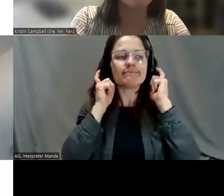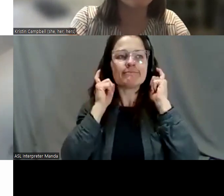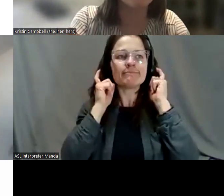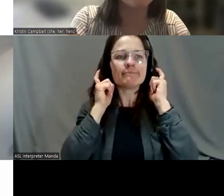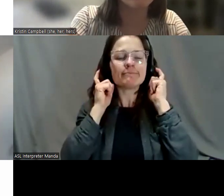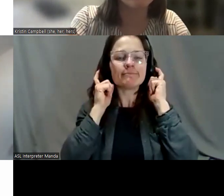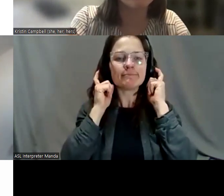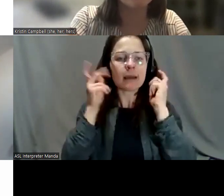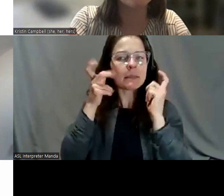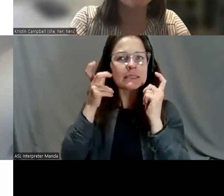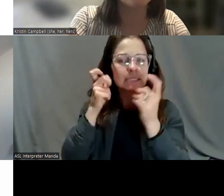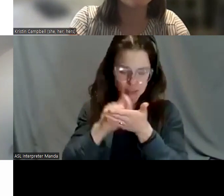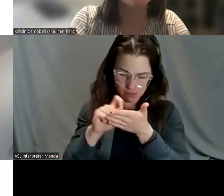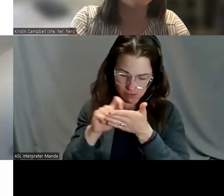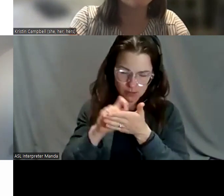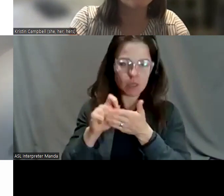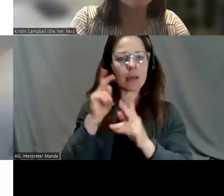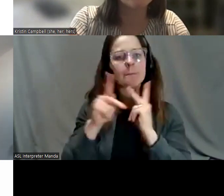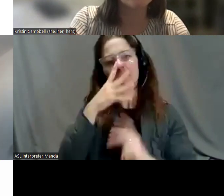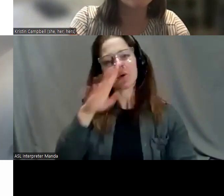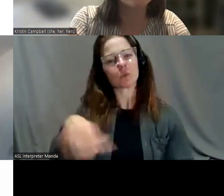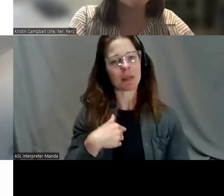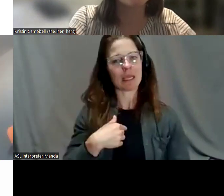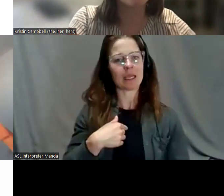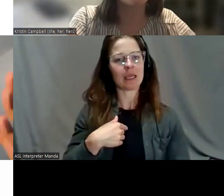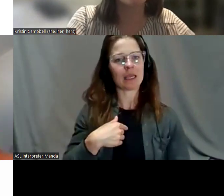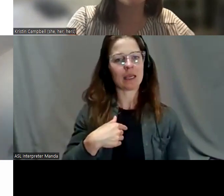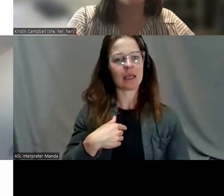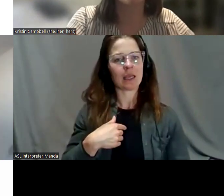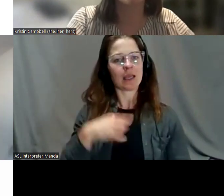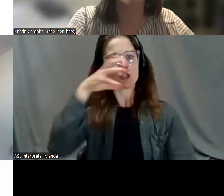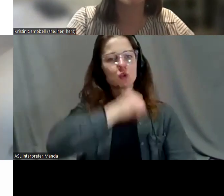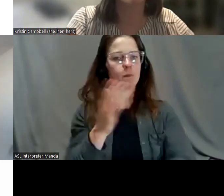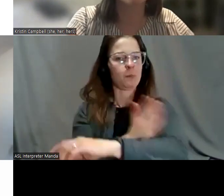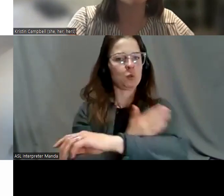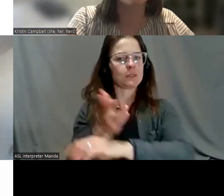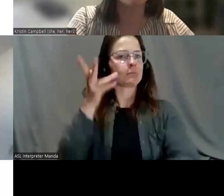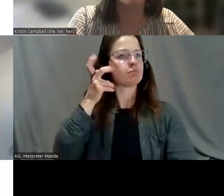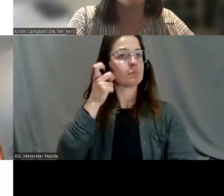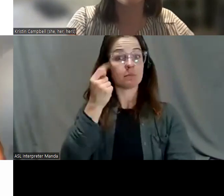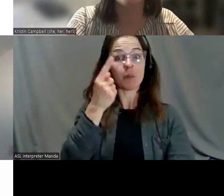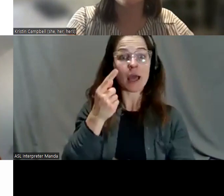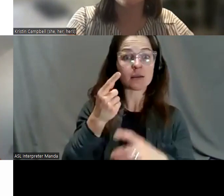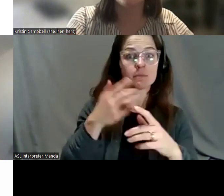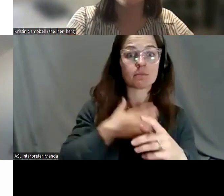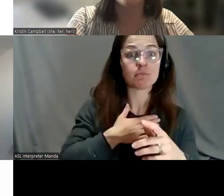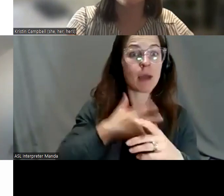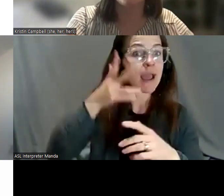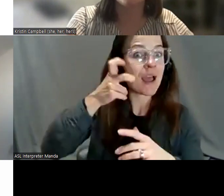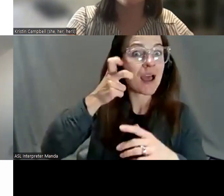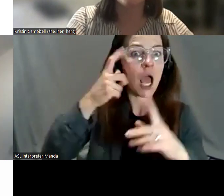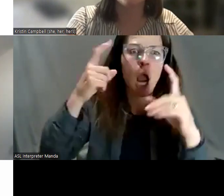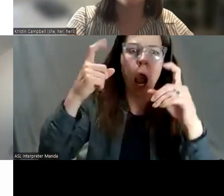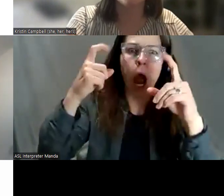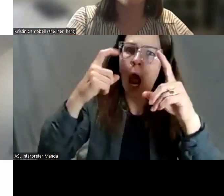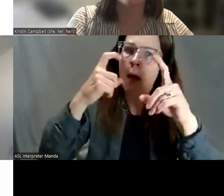somebody who's just listening to music, even though I might be listening to a very complex book. And this, to end,